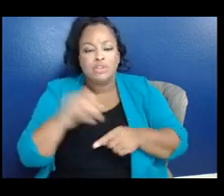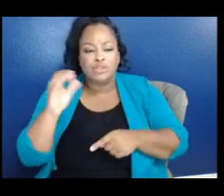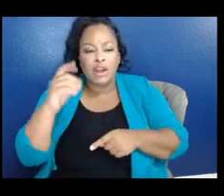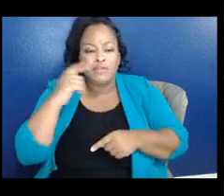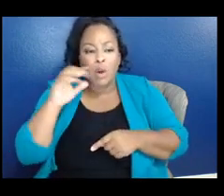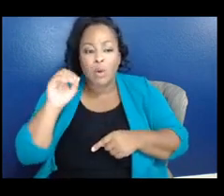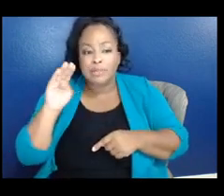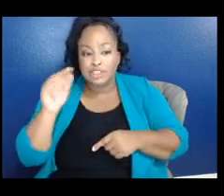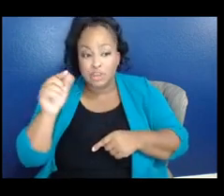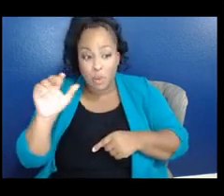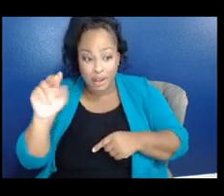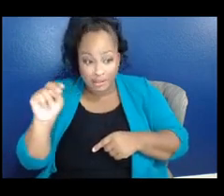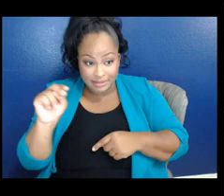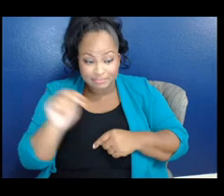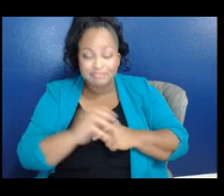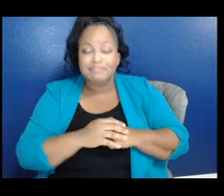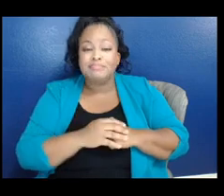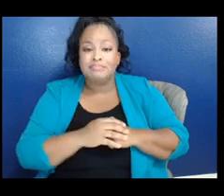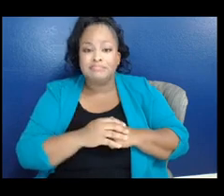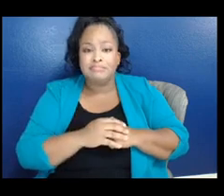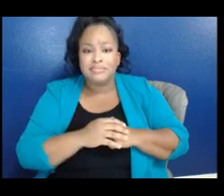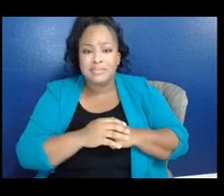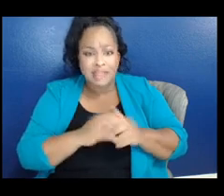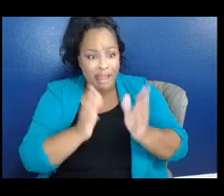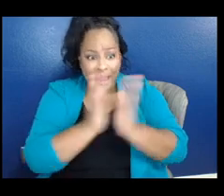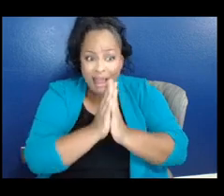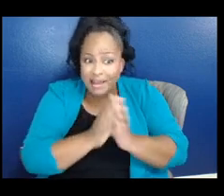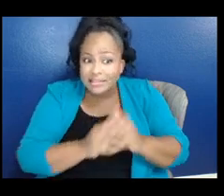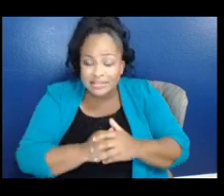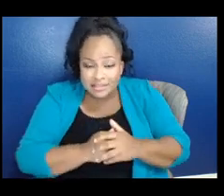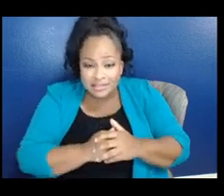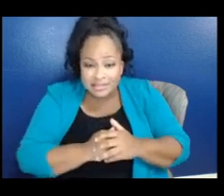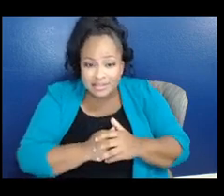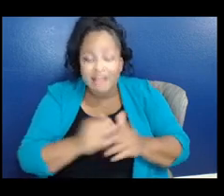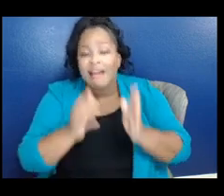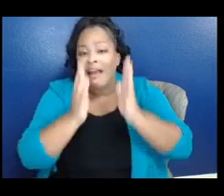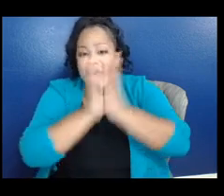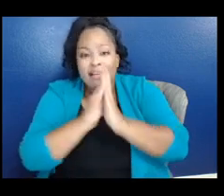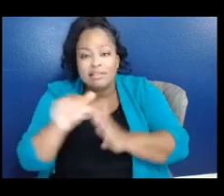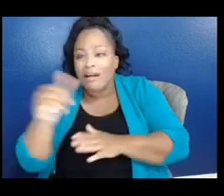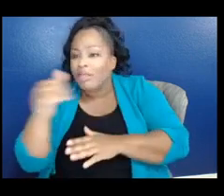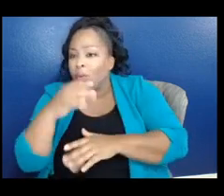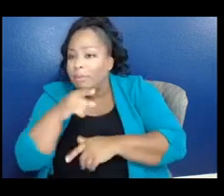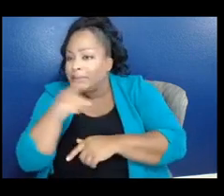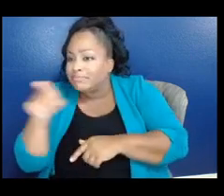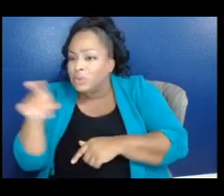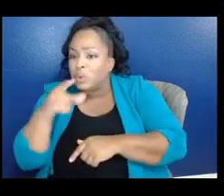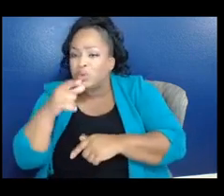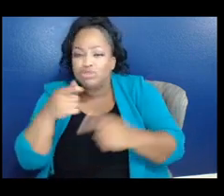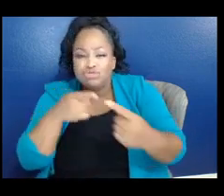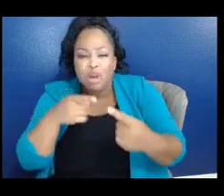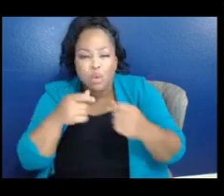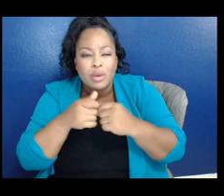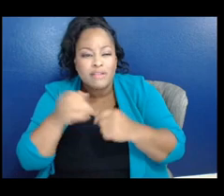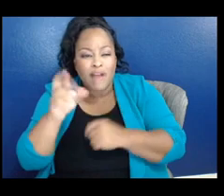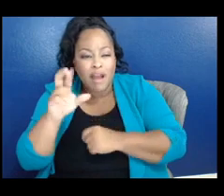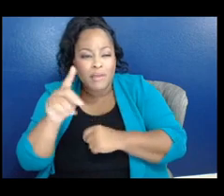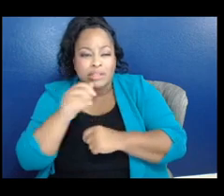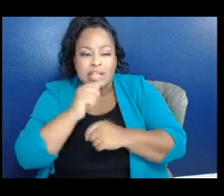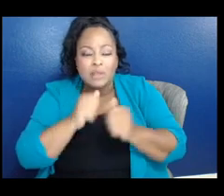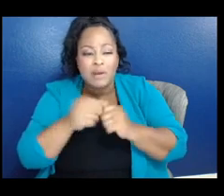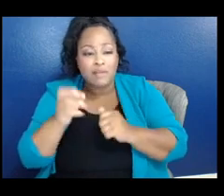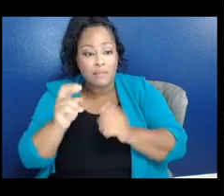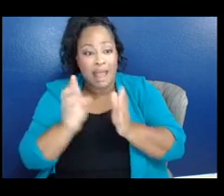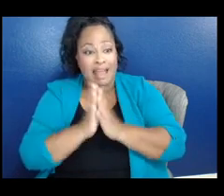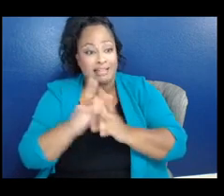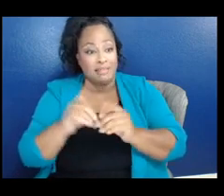for an OBGYN, and ask women who've been struggling with fibroids or dealing with fibroids, and